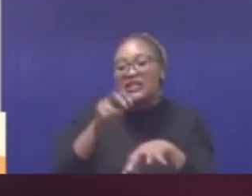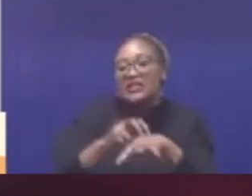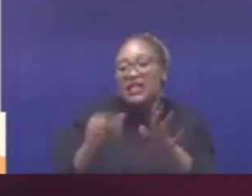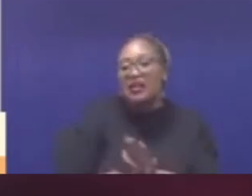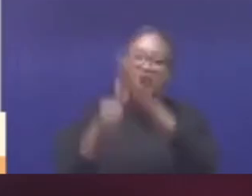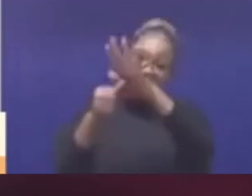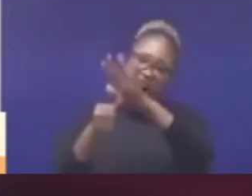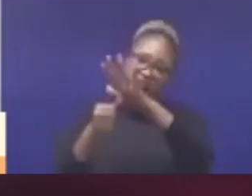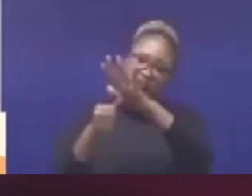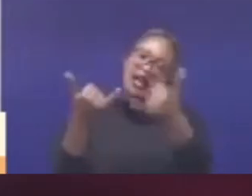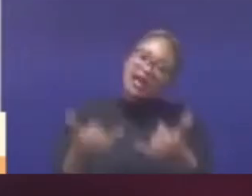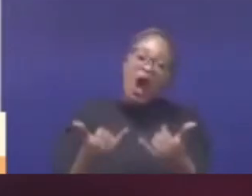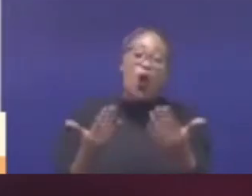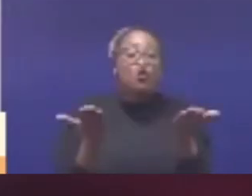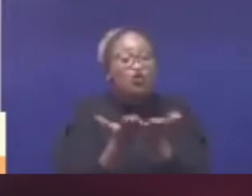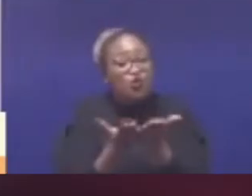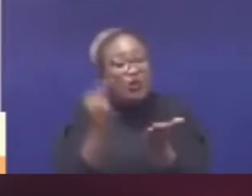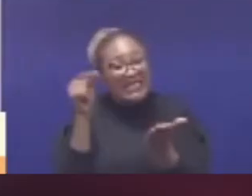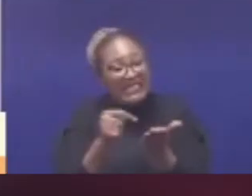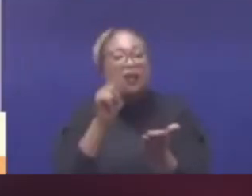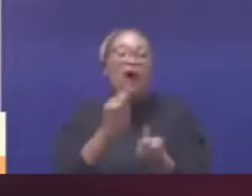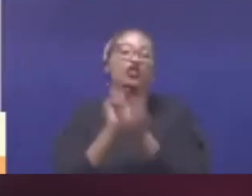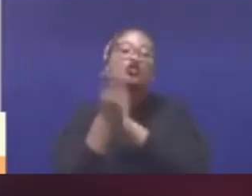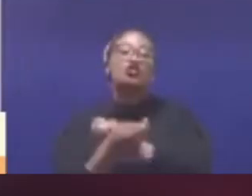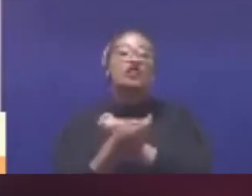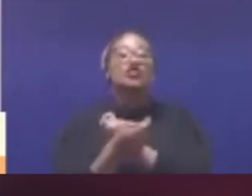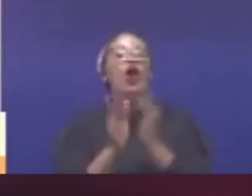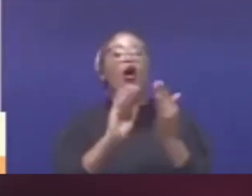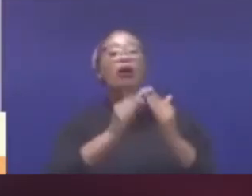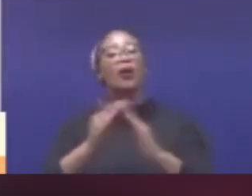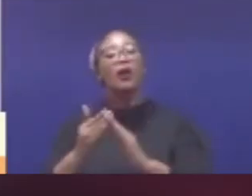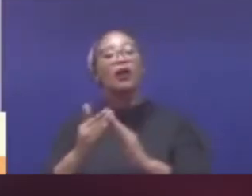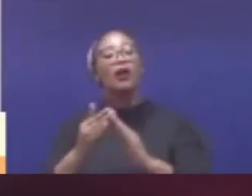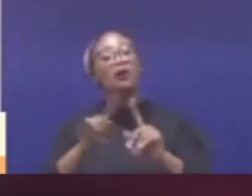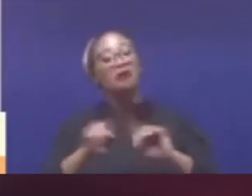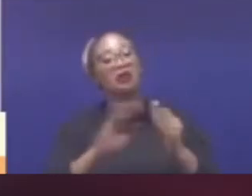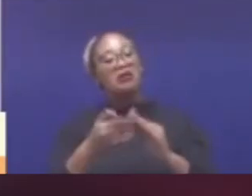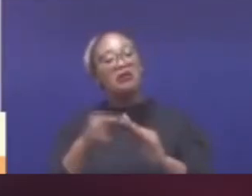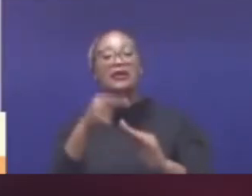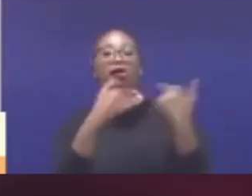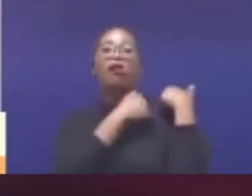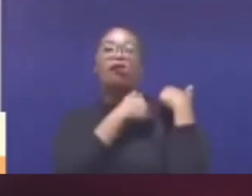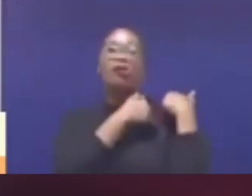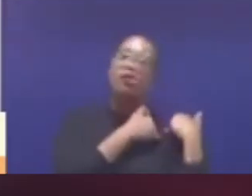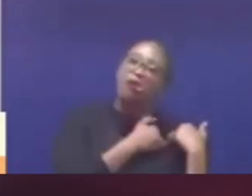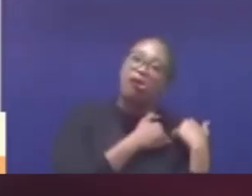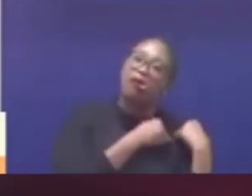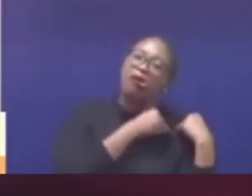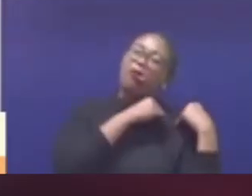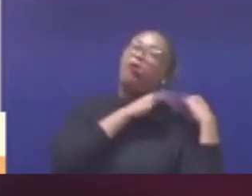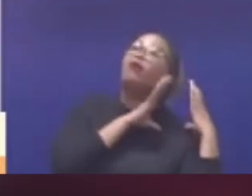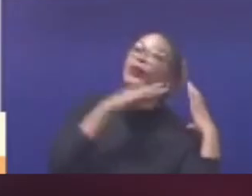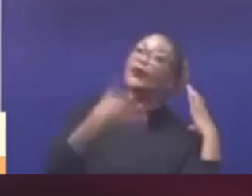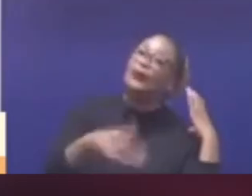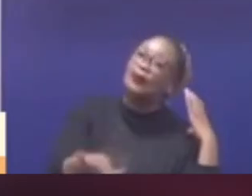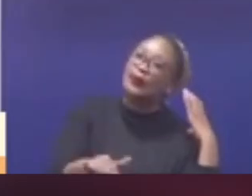needed to become the village, but sadly this village is carrying a heavy burden. Historic brutalities